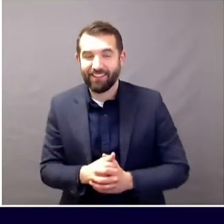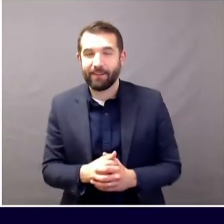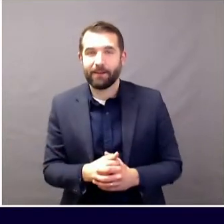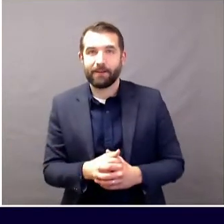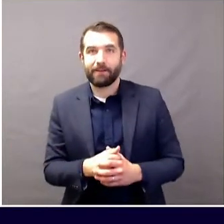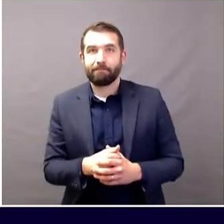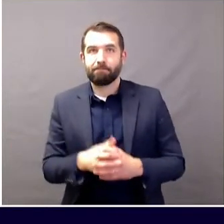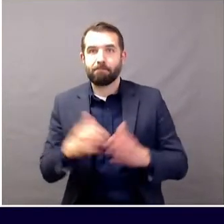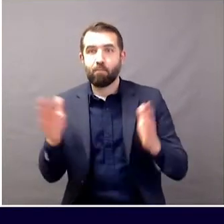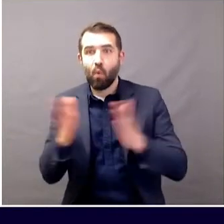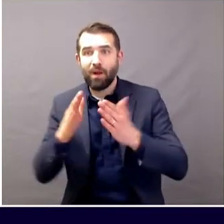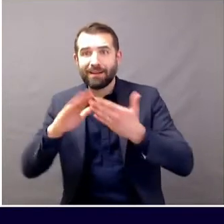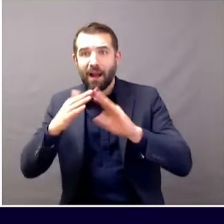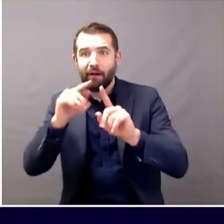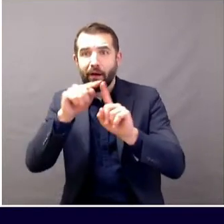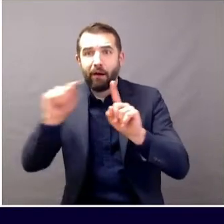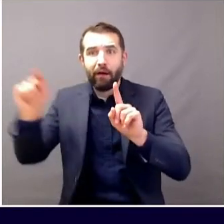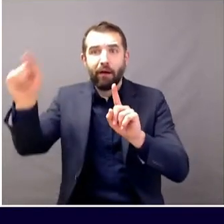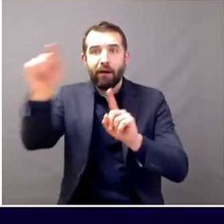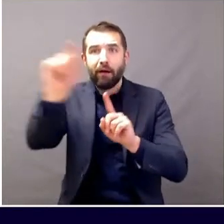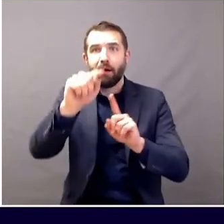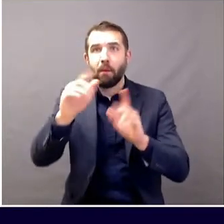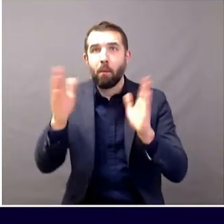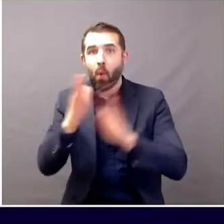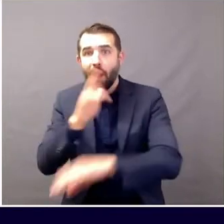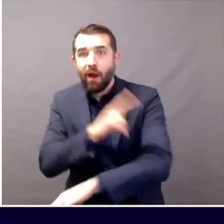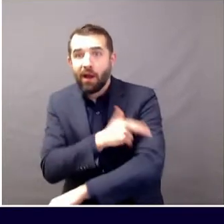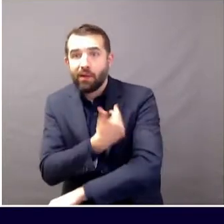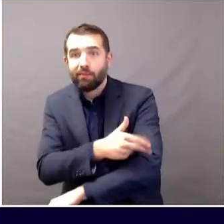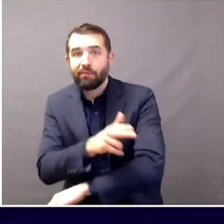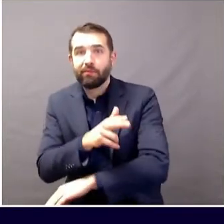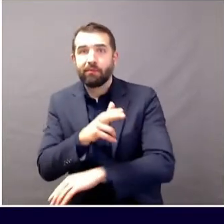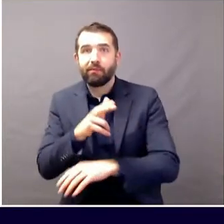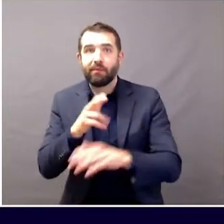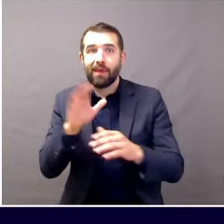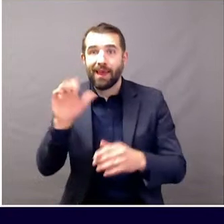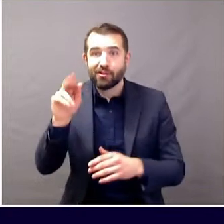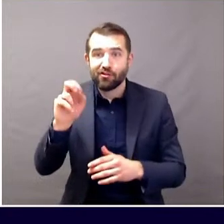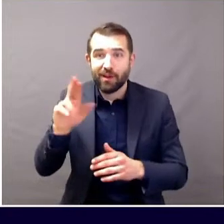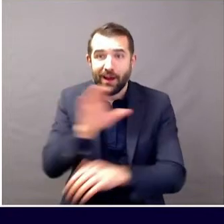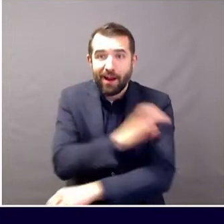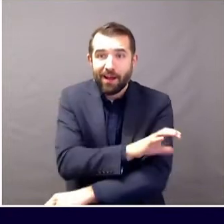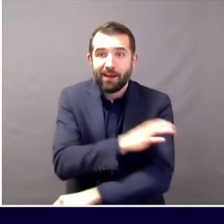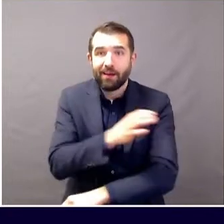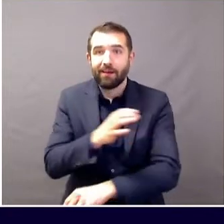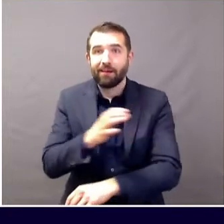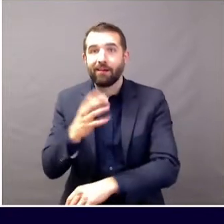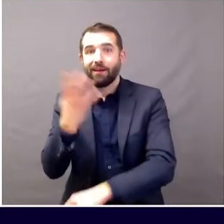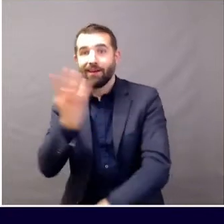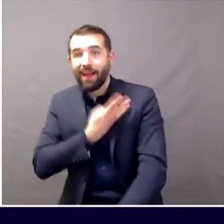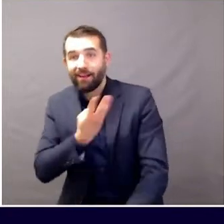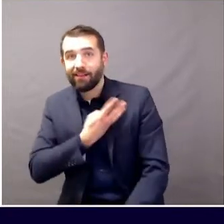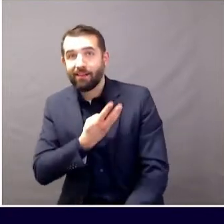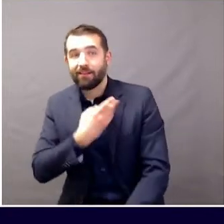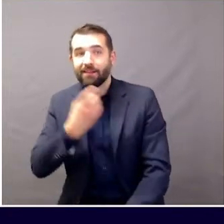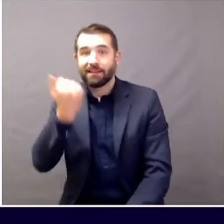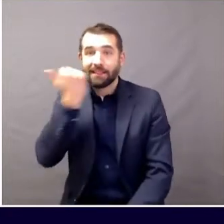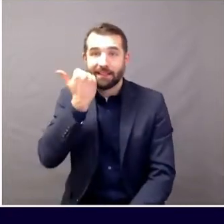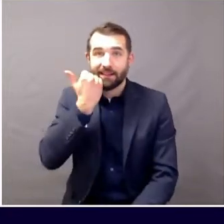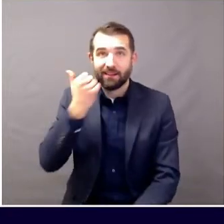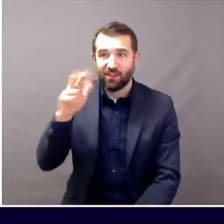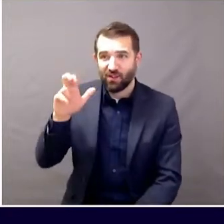community practices, practice groups, oncology clinics, dialysis centers, dental offices. That really adds up.